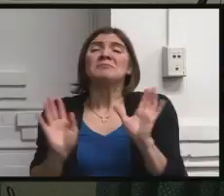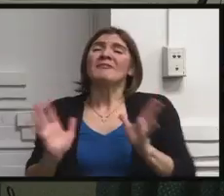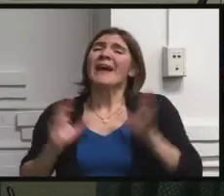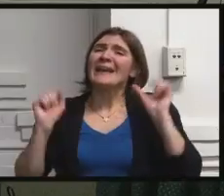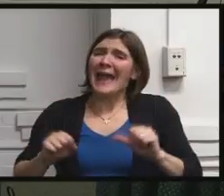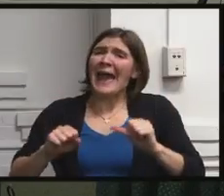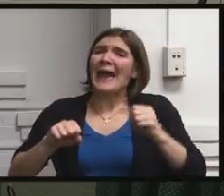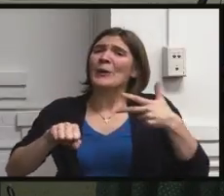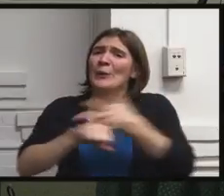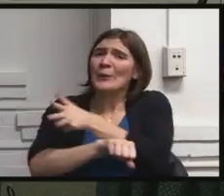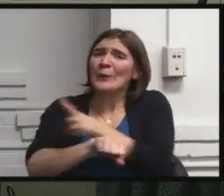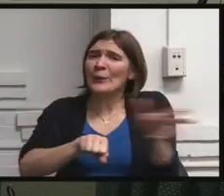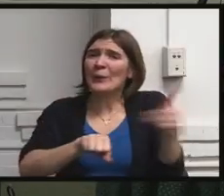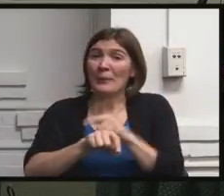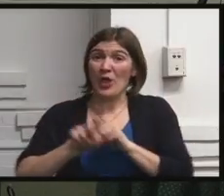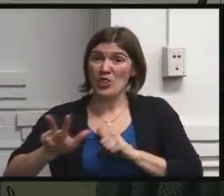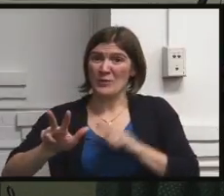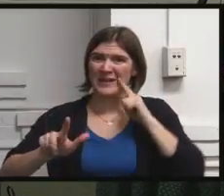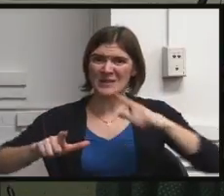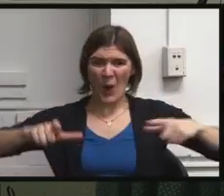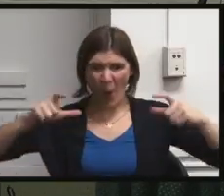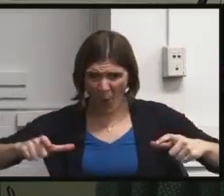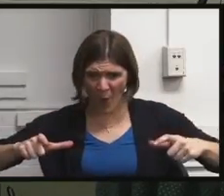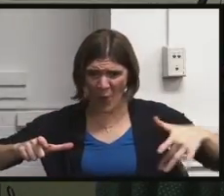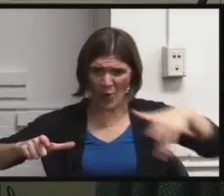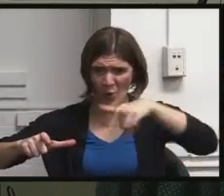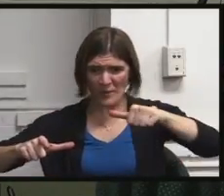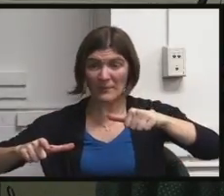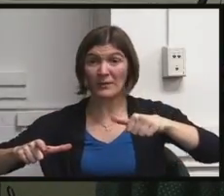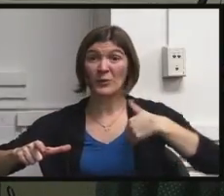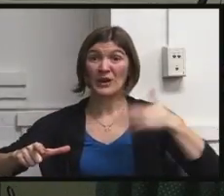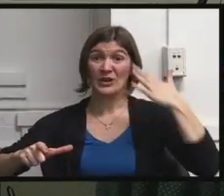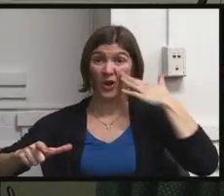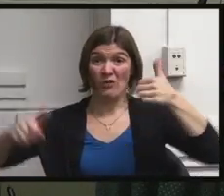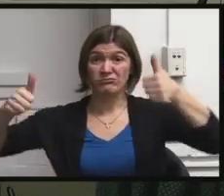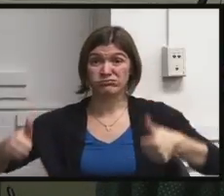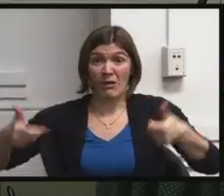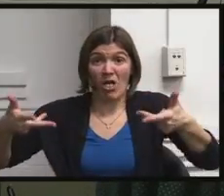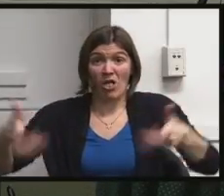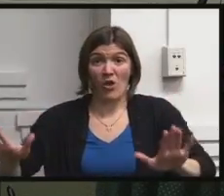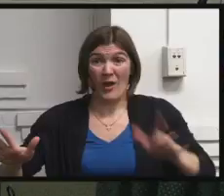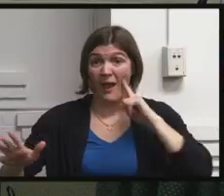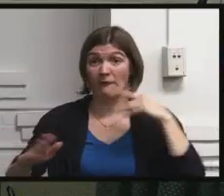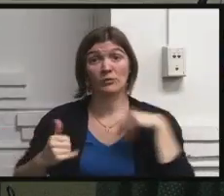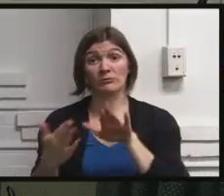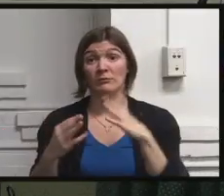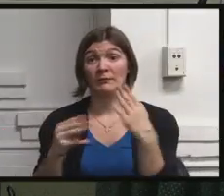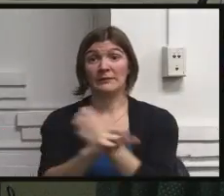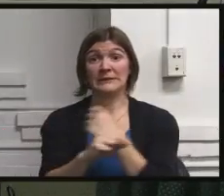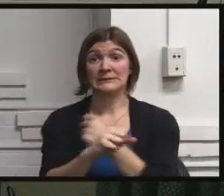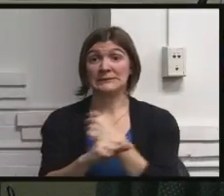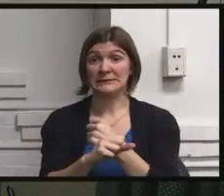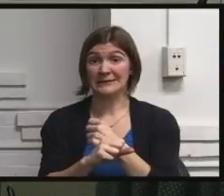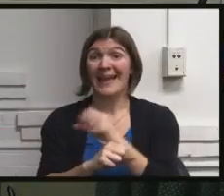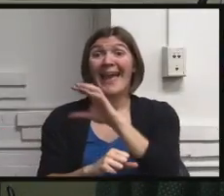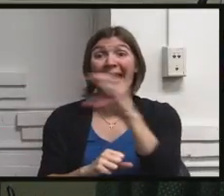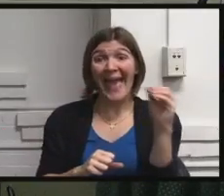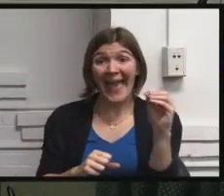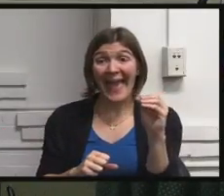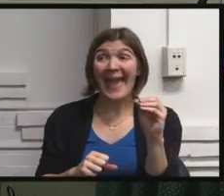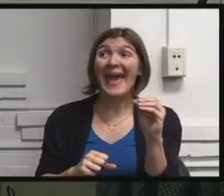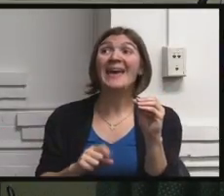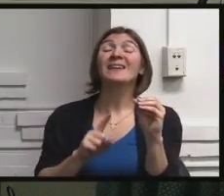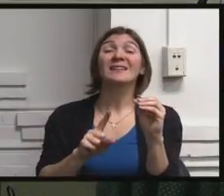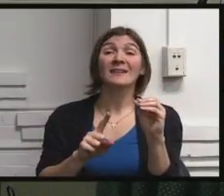it open, but it is a 3 because of that large hole in it and because we do know that we've got some deterioration going on that needs to be addressed. The other components of the